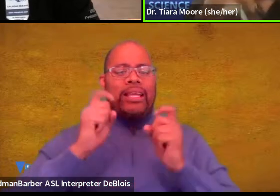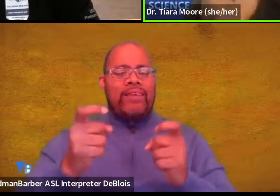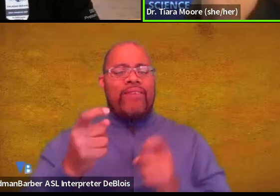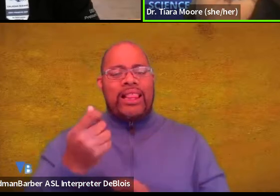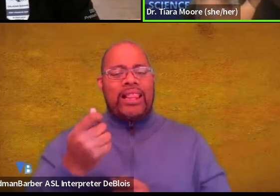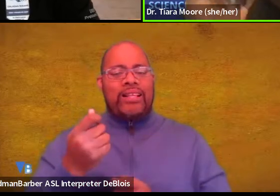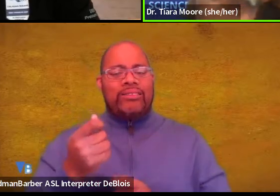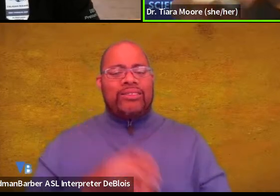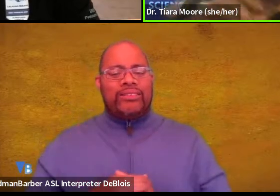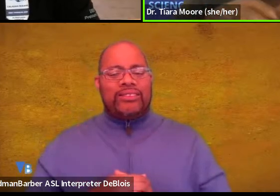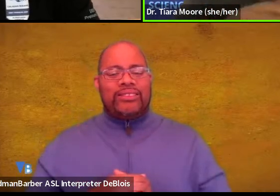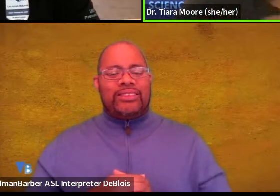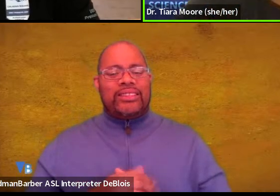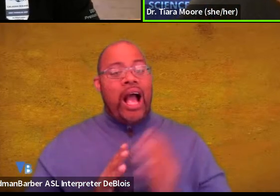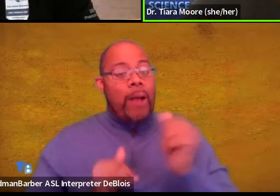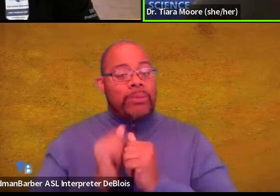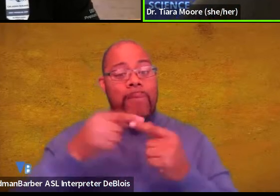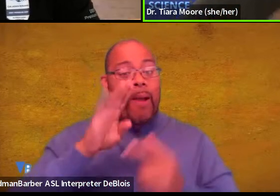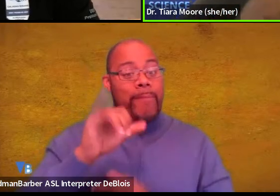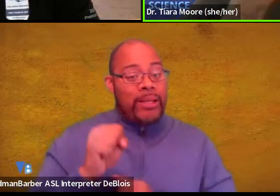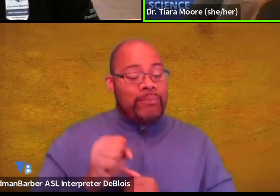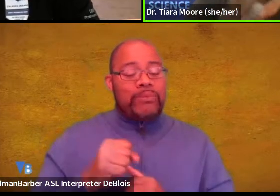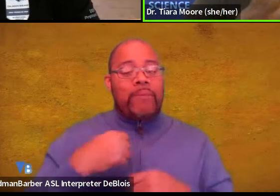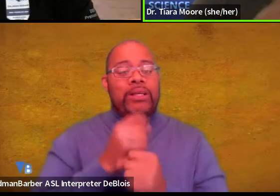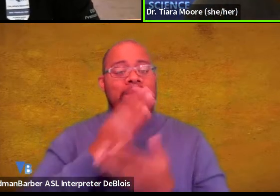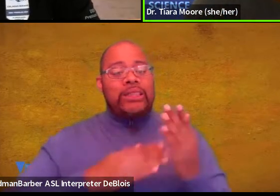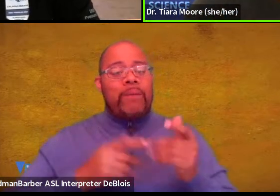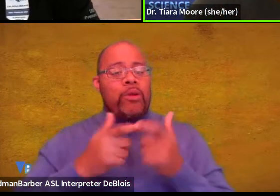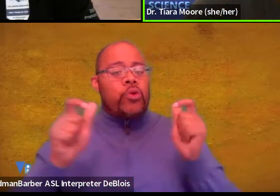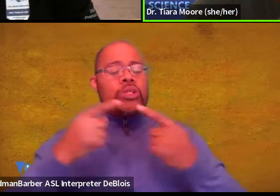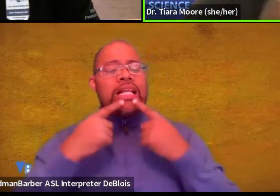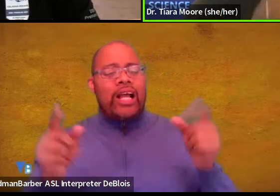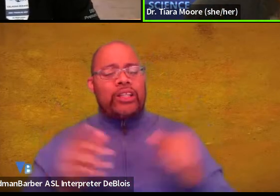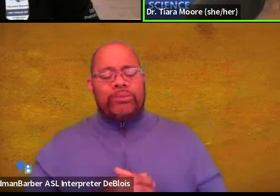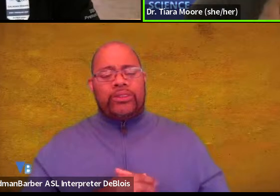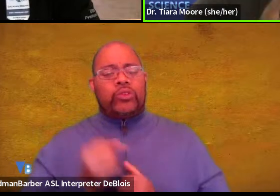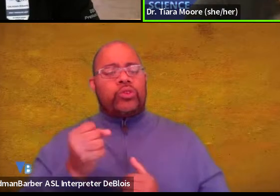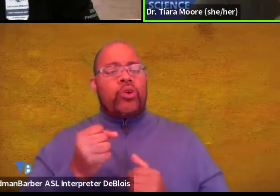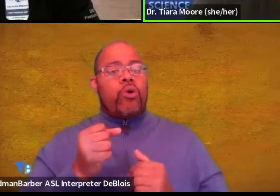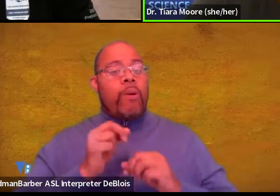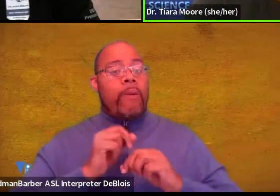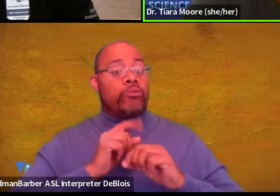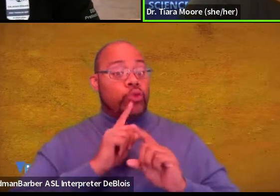little update about BIMS, making some huge announcements. So be